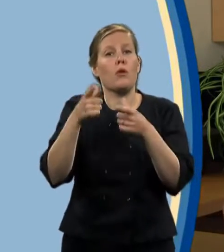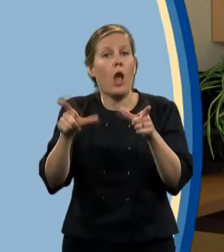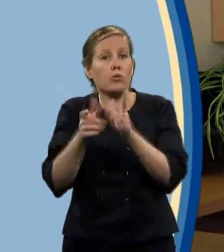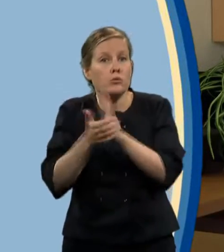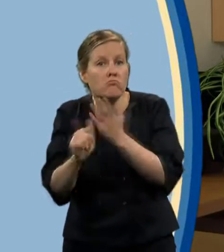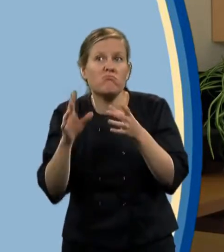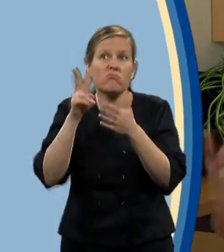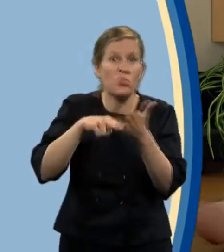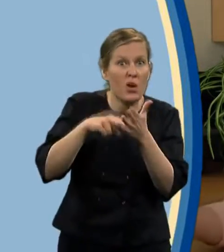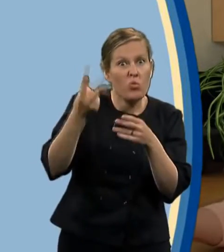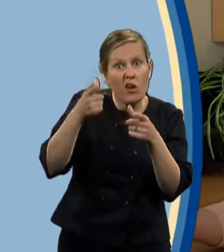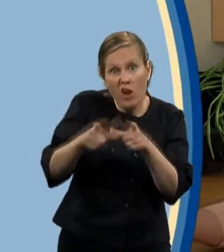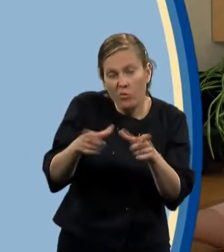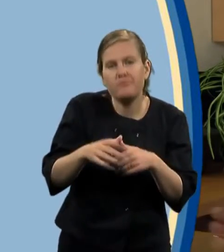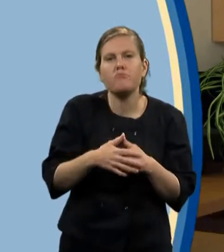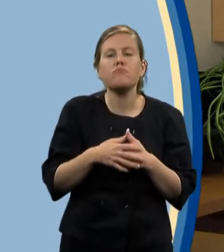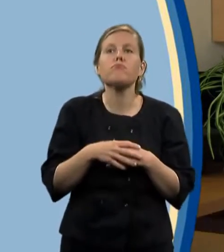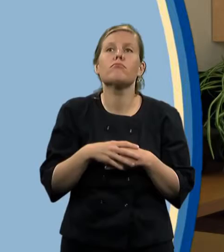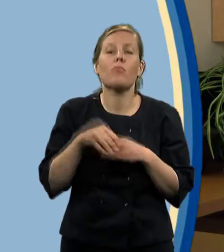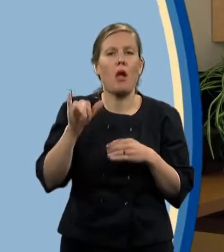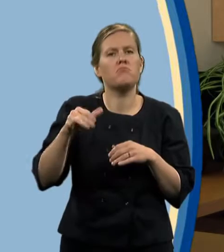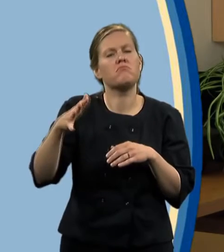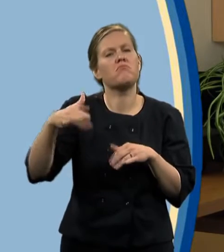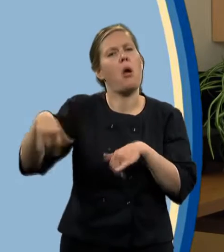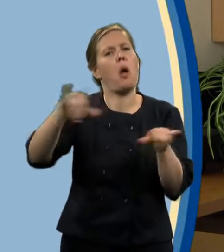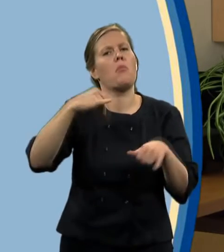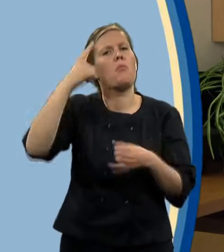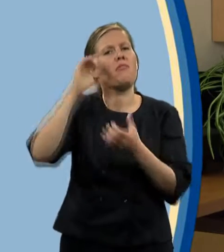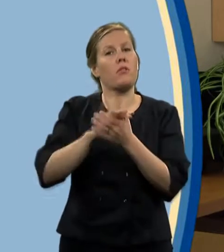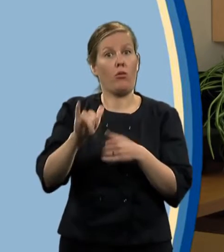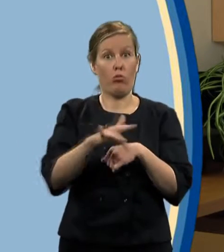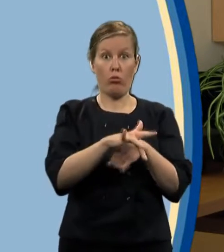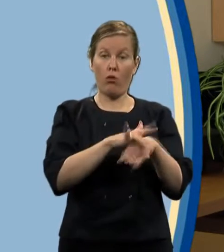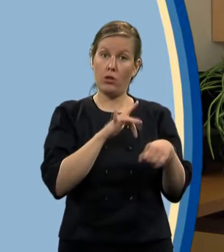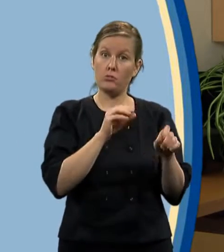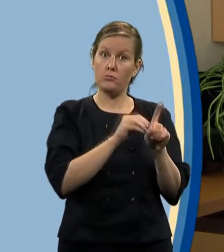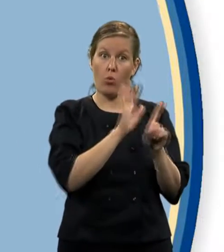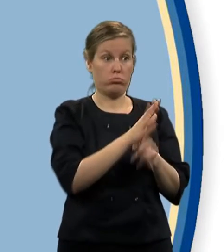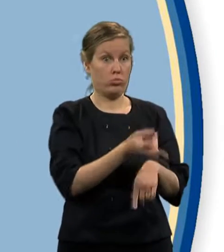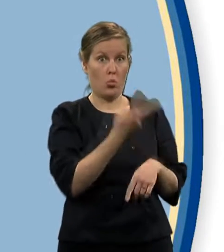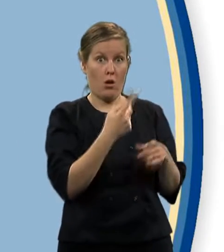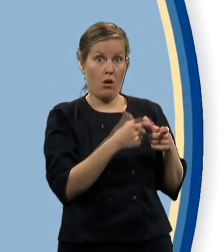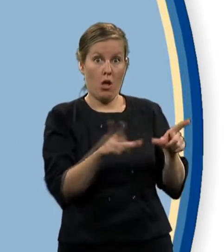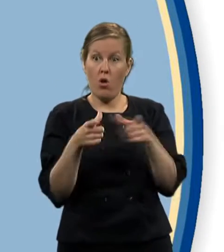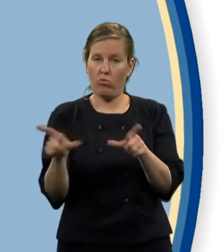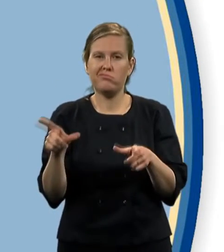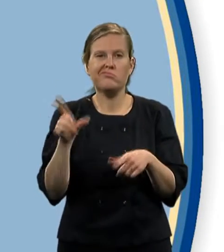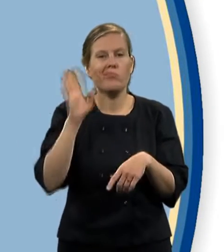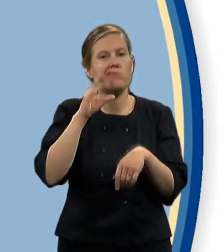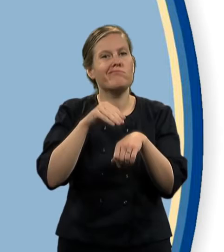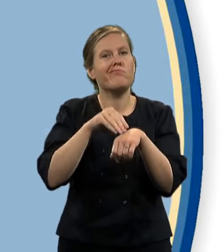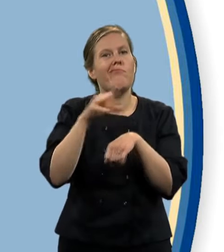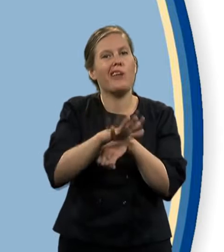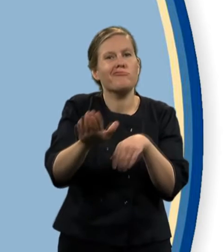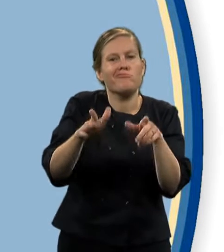children's dual language skills and in relation to learning to read in two languages. So the common belief is